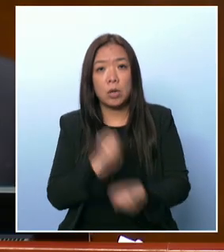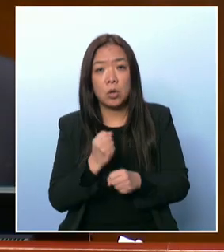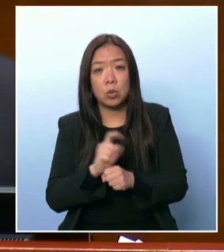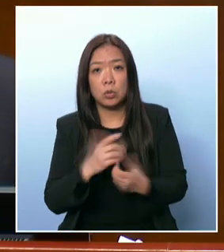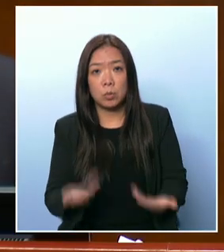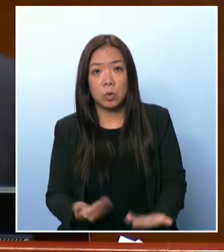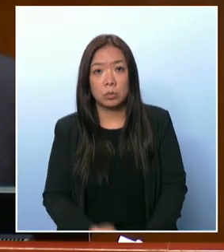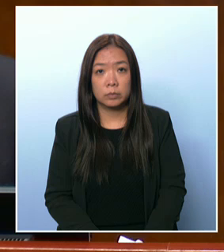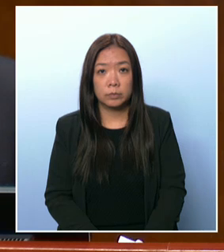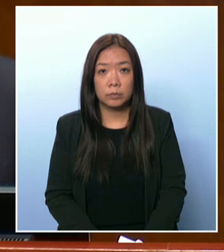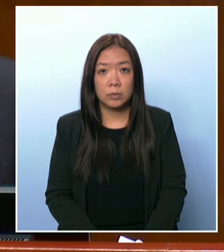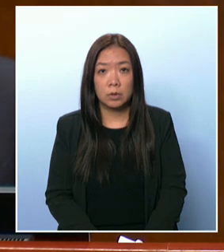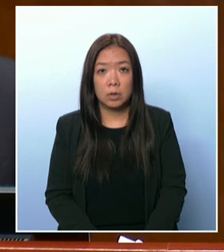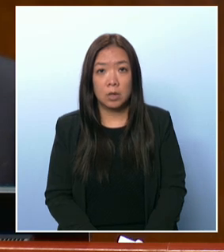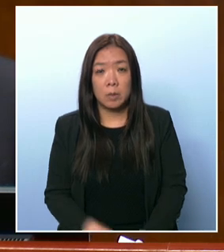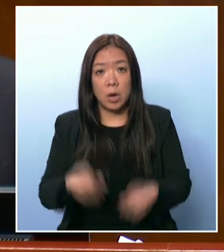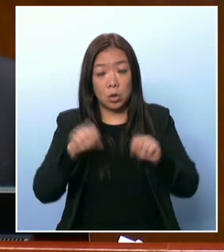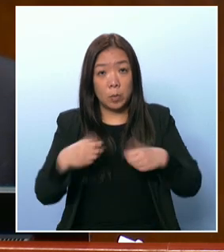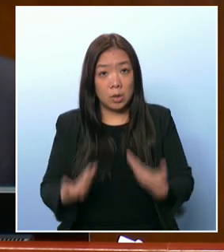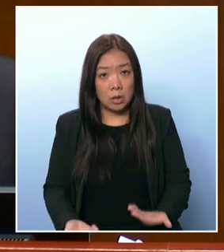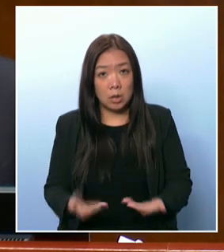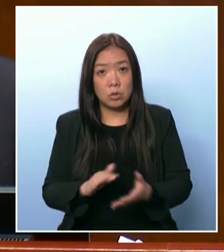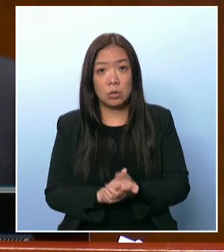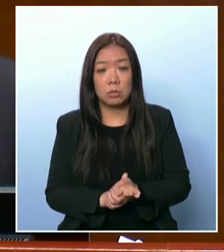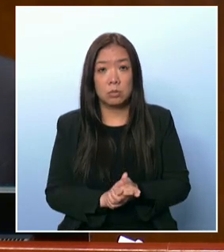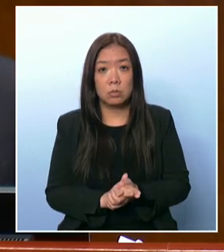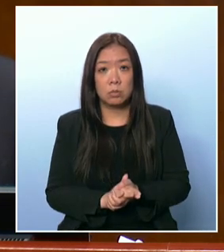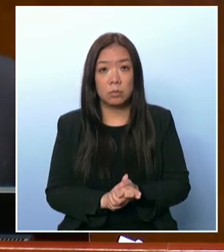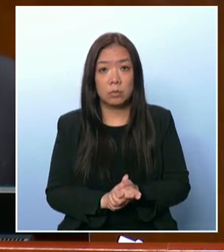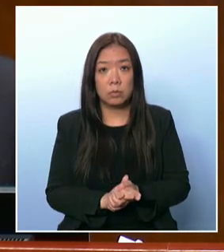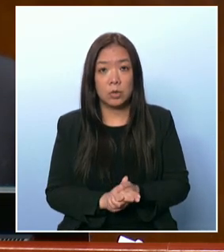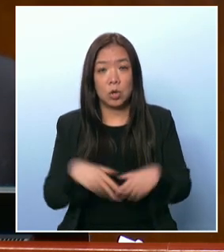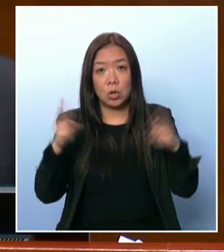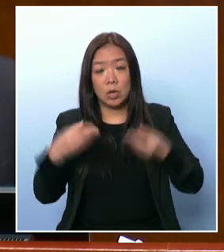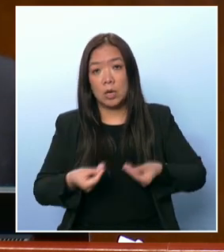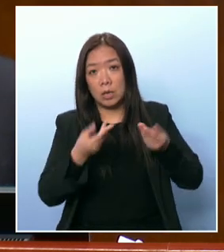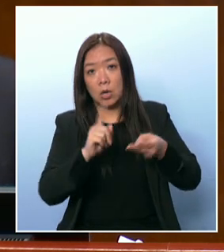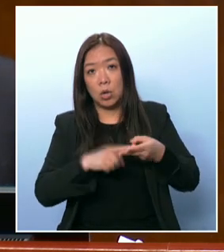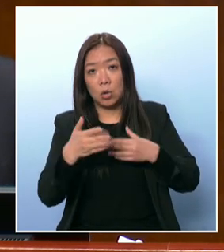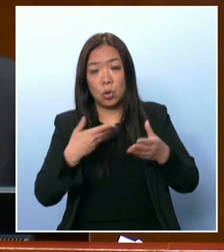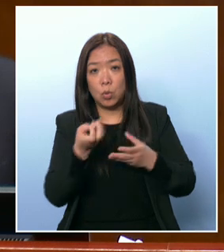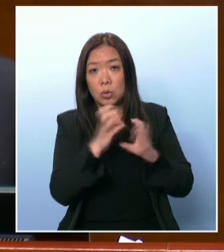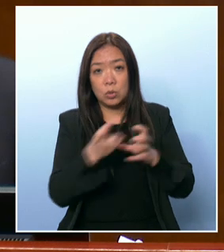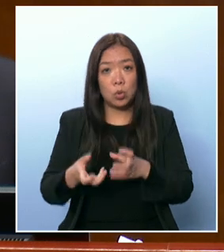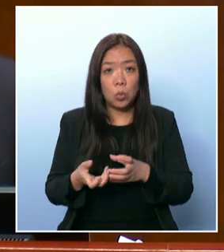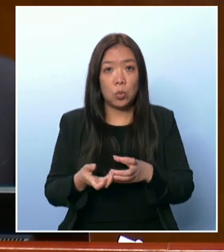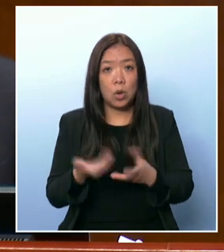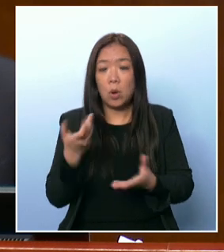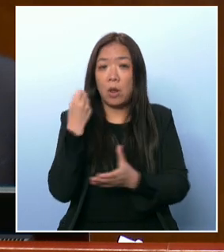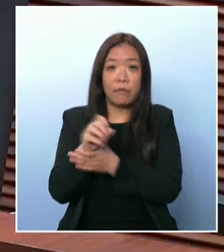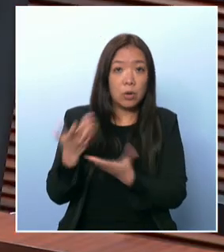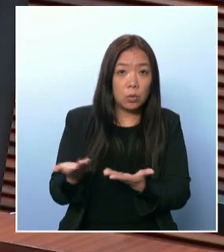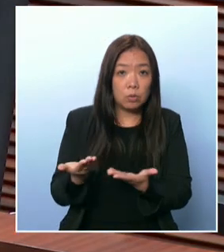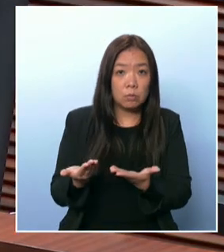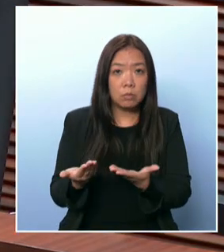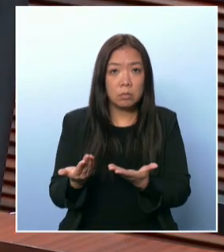direction, but I don't agree with the price tag and also the consultation approach. So what should we do? So anyway, do